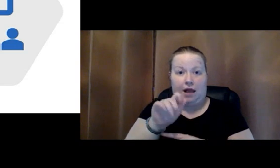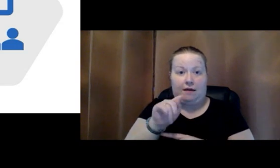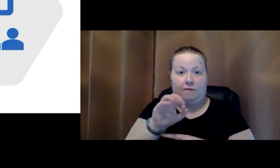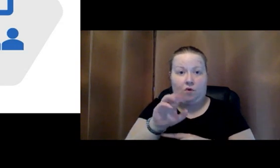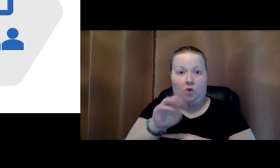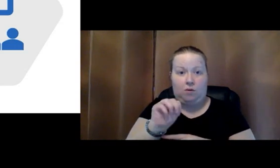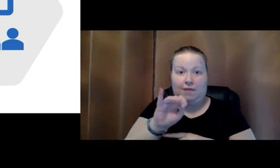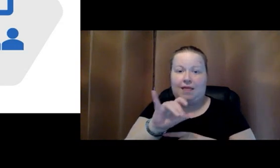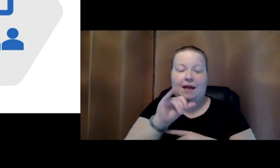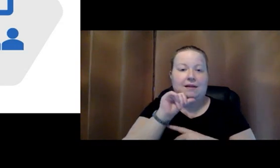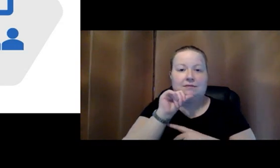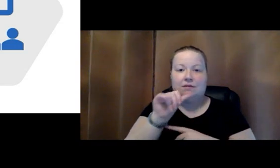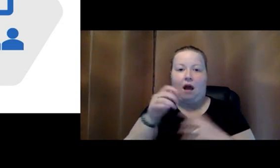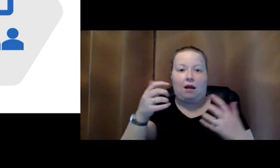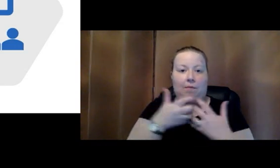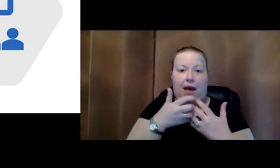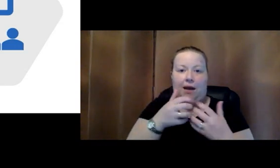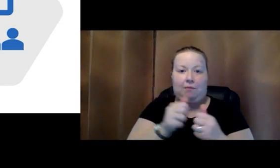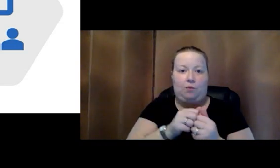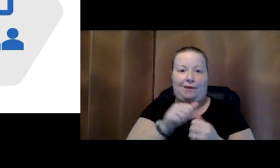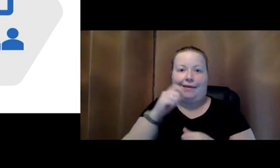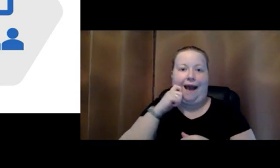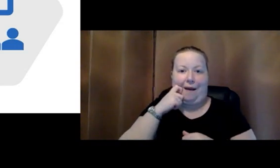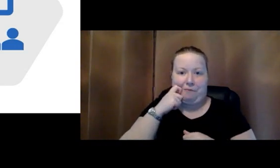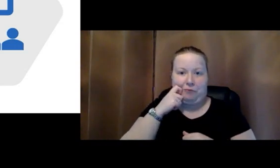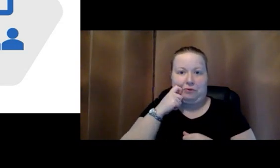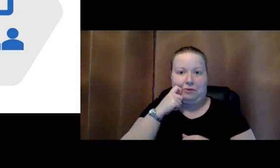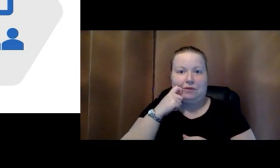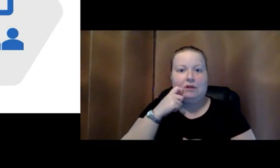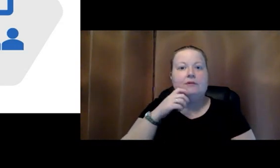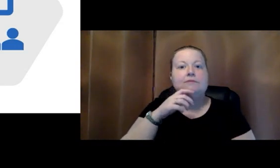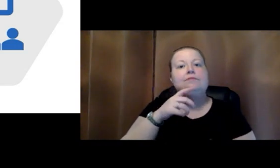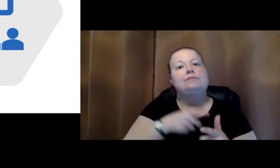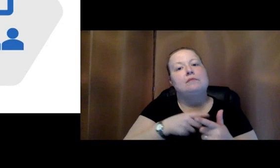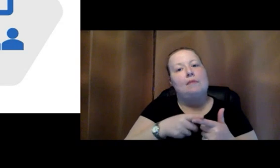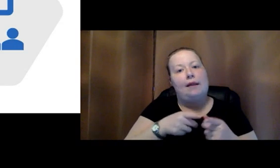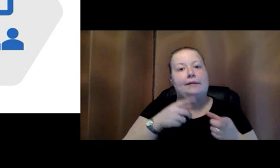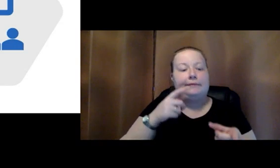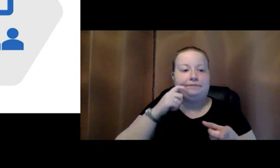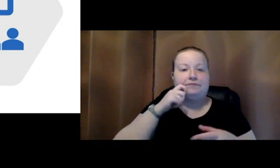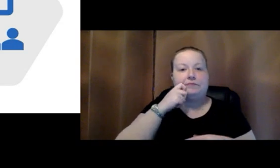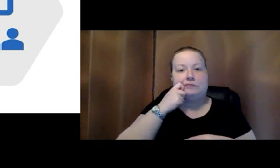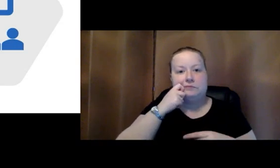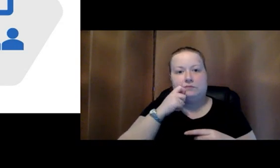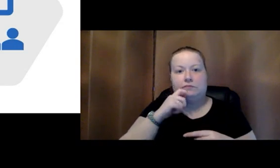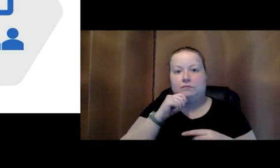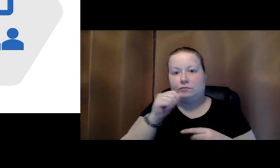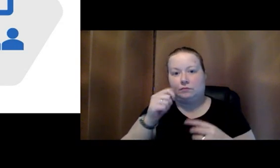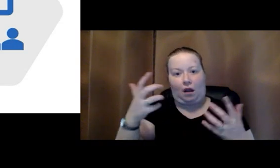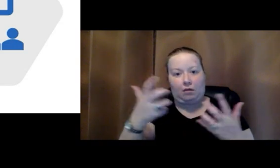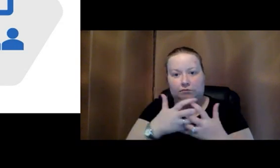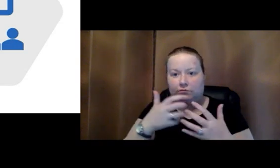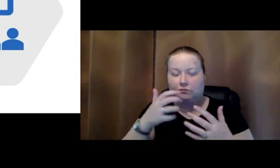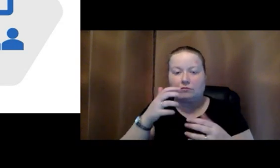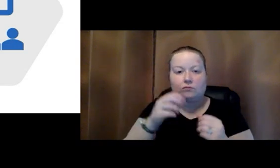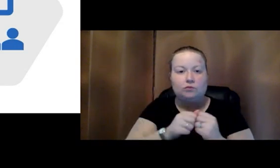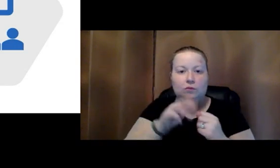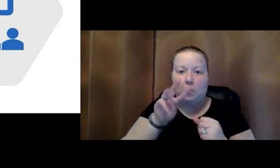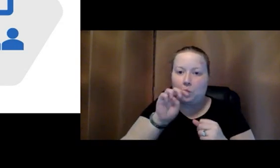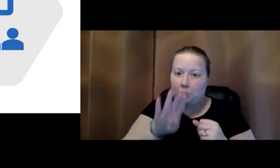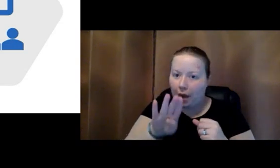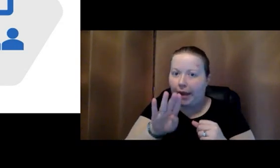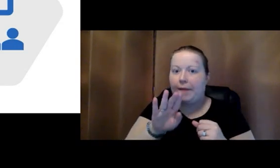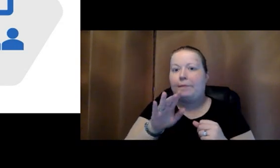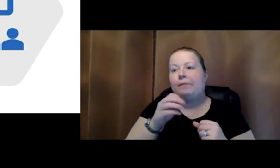compatible with the code on Apple platforms. And then that code is 0% compatible on the web and on Android devices